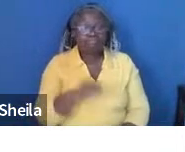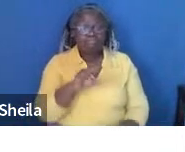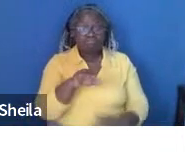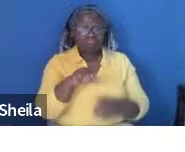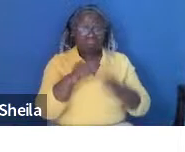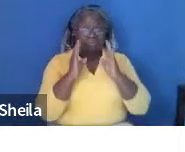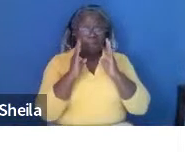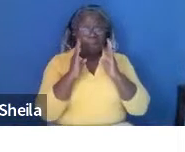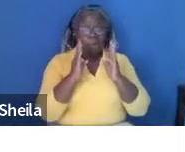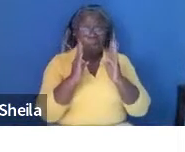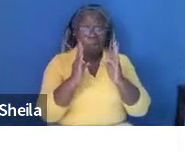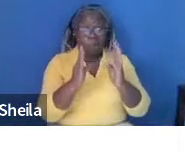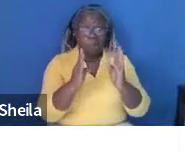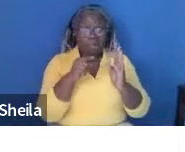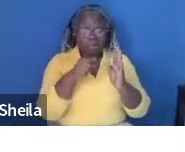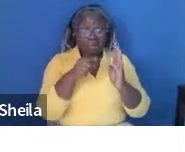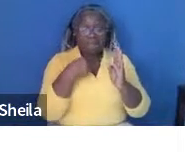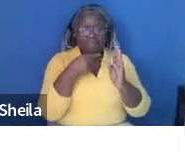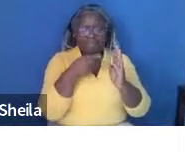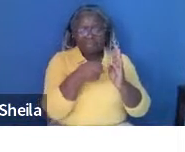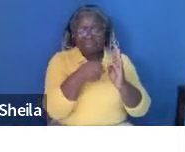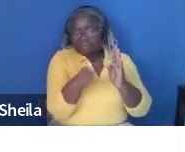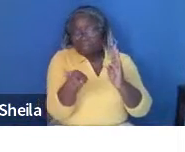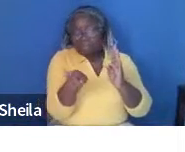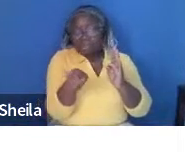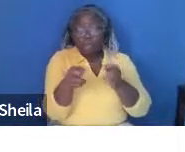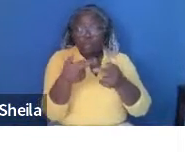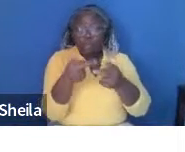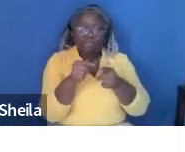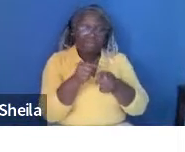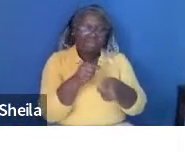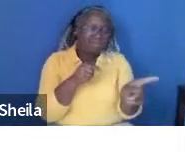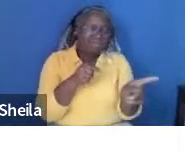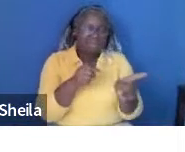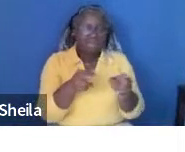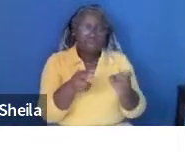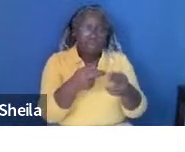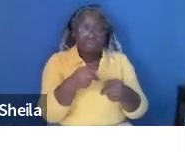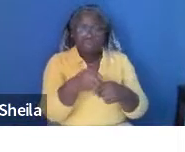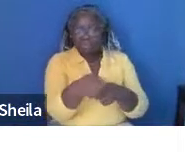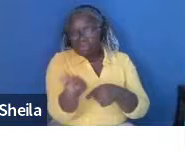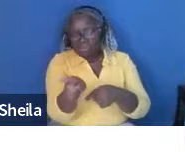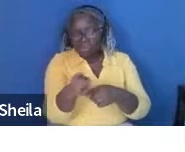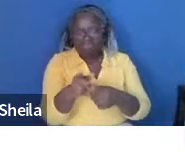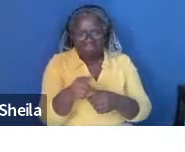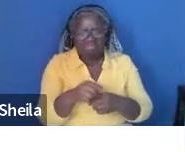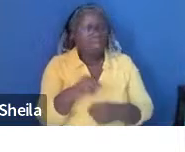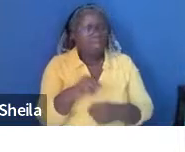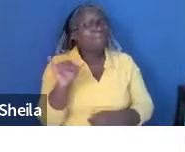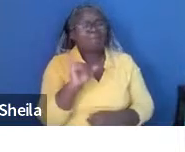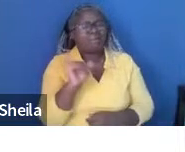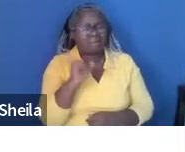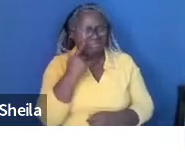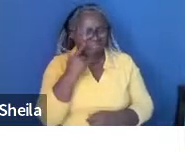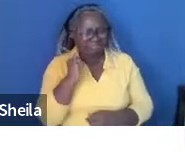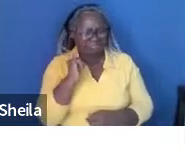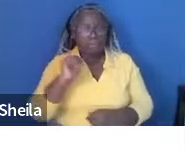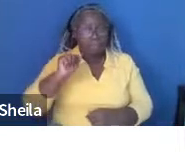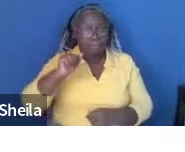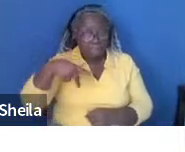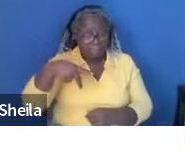come to this, and it's actually like an apartment built inside of the hospital, again,